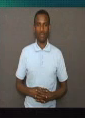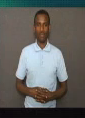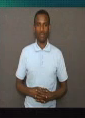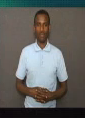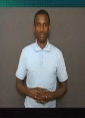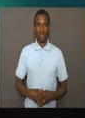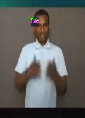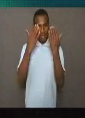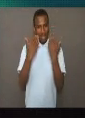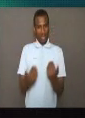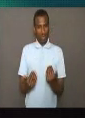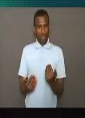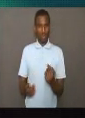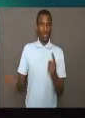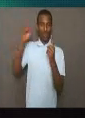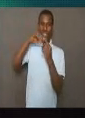Let's get back to our lesson.